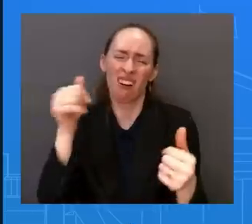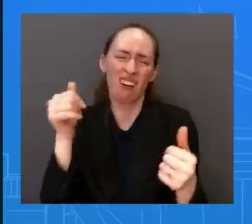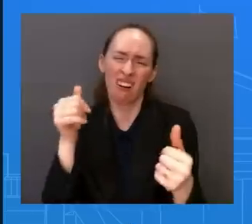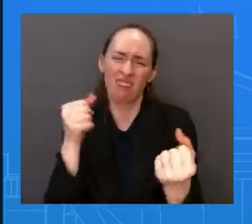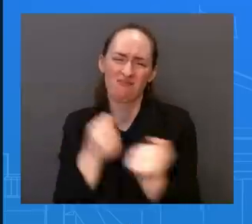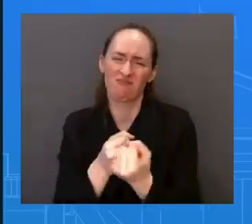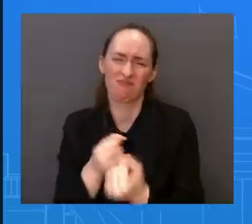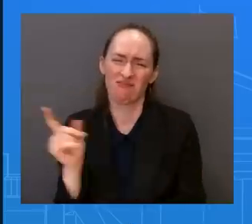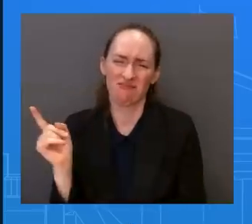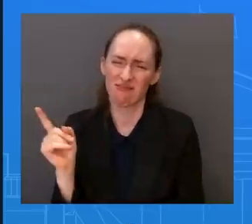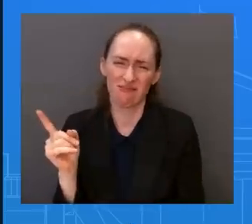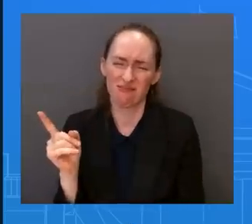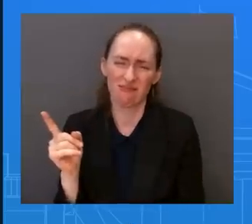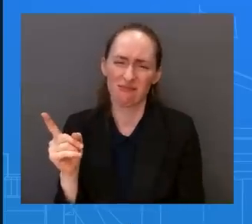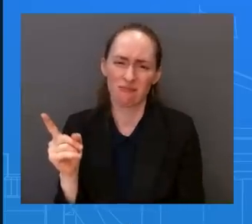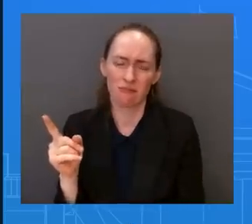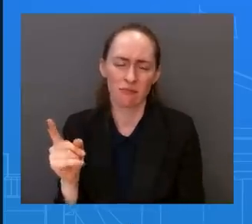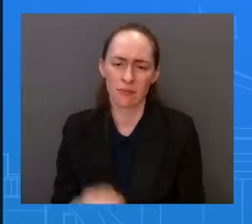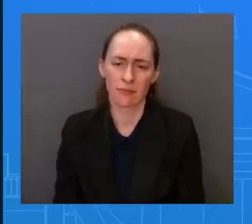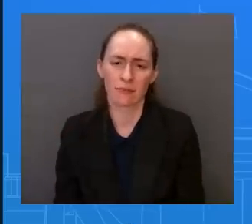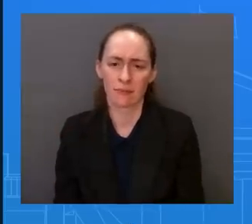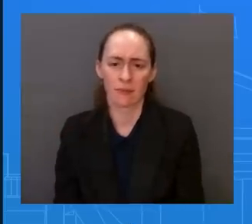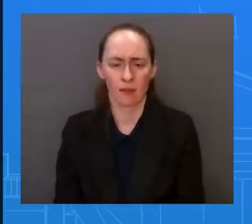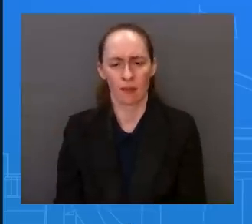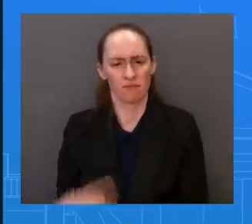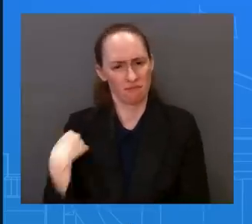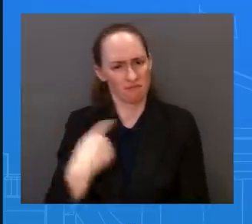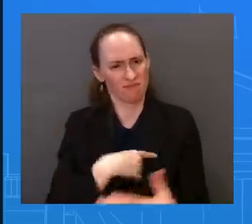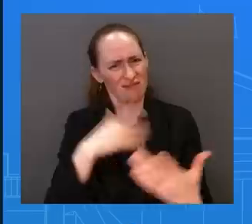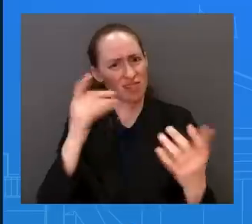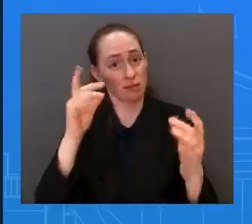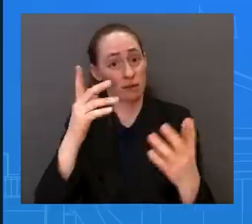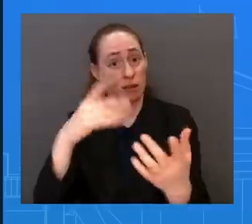those programs and actually increase